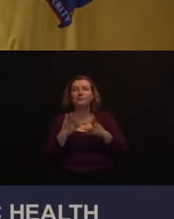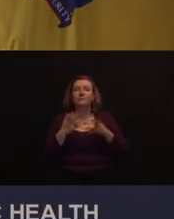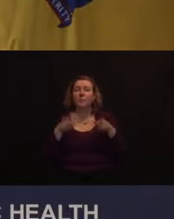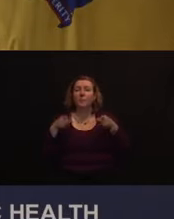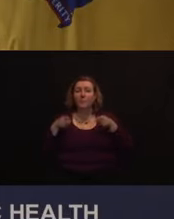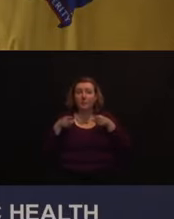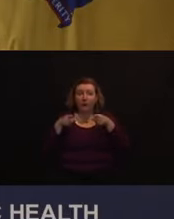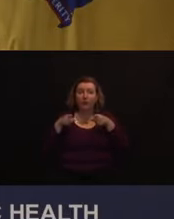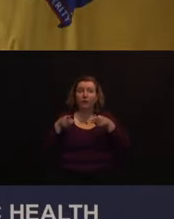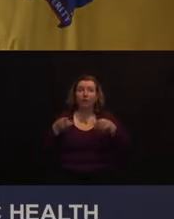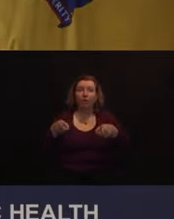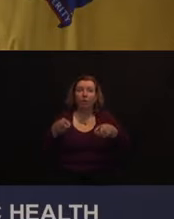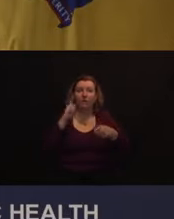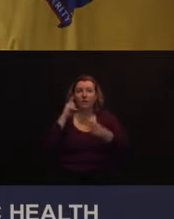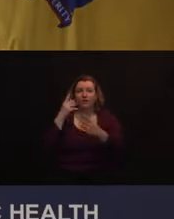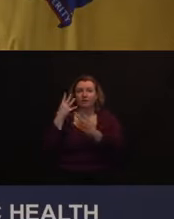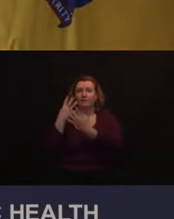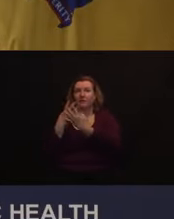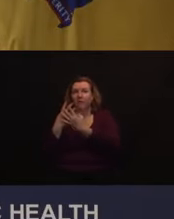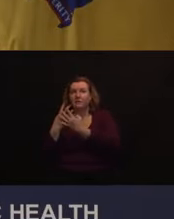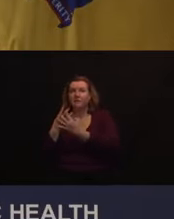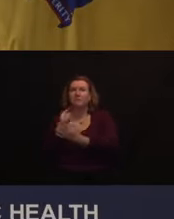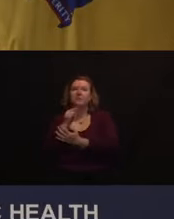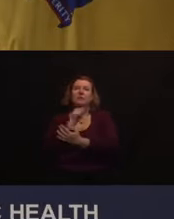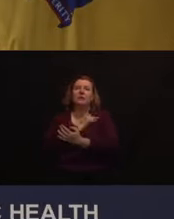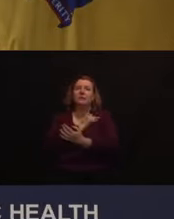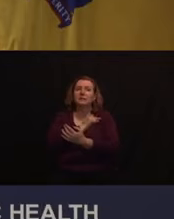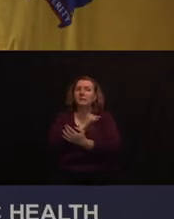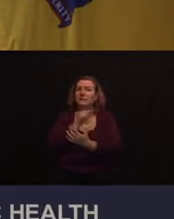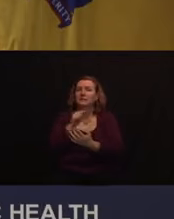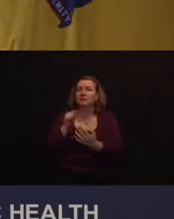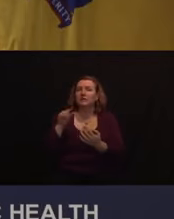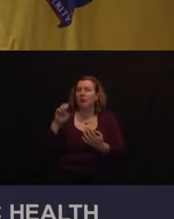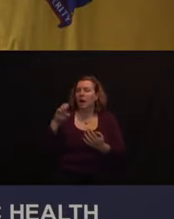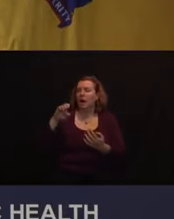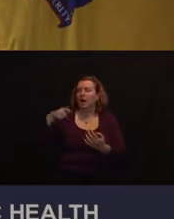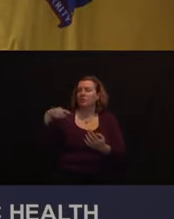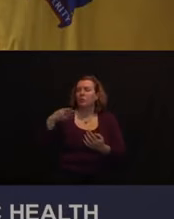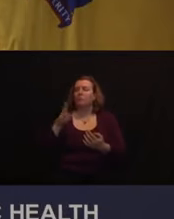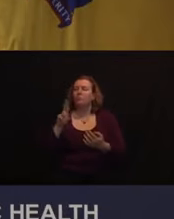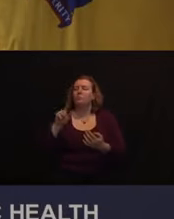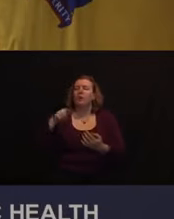expungement after the law is signed. The problem is most of the records are pieces of paper in